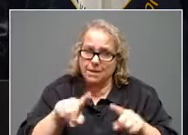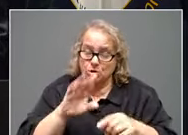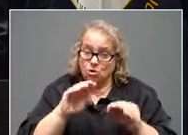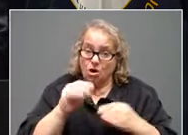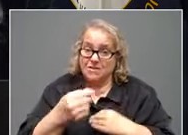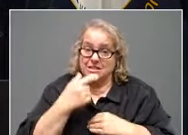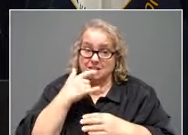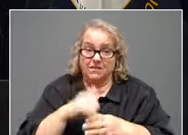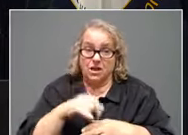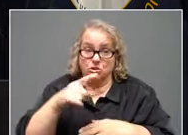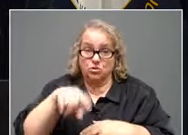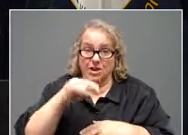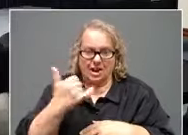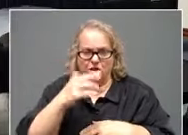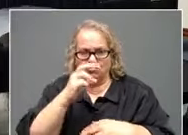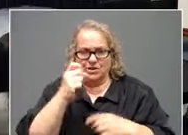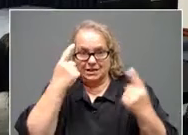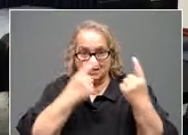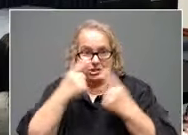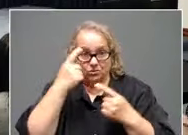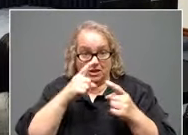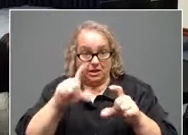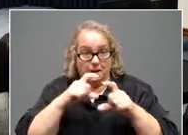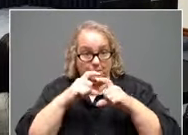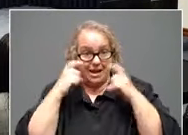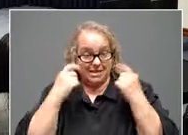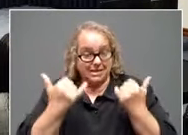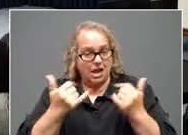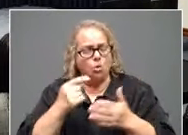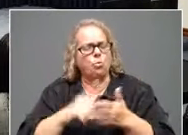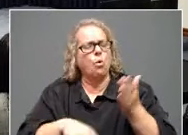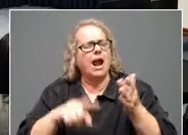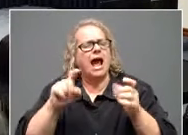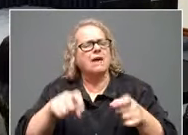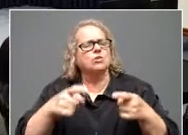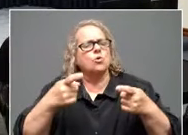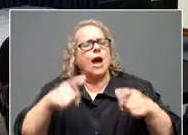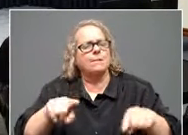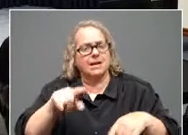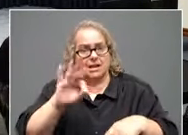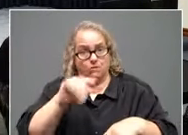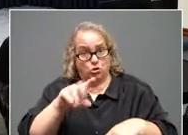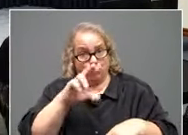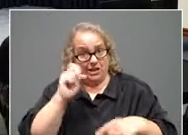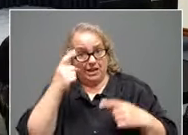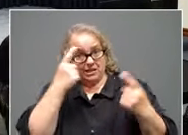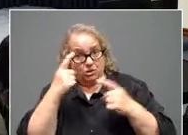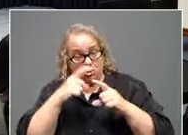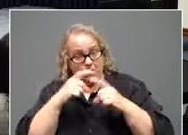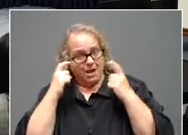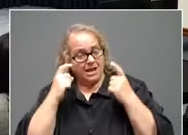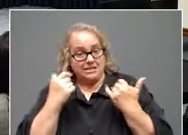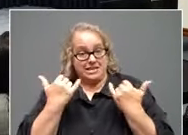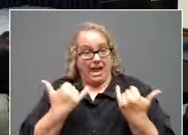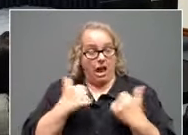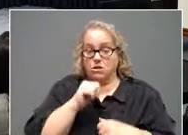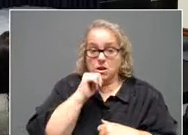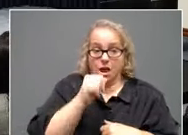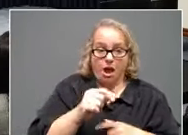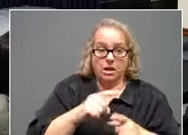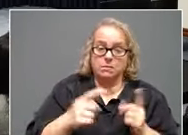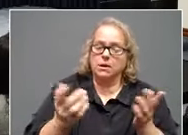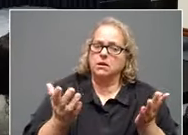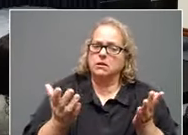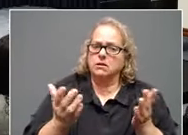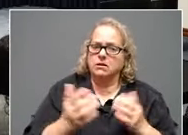aren't reconsidering mask guidance at this point. What would have to happen for you to reconsider reissuing a recommendation? So we'll see which